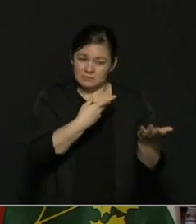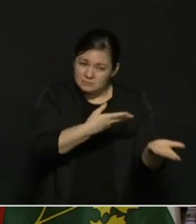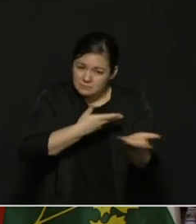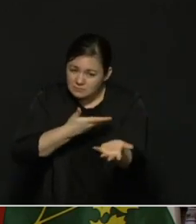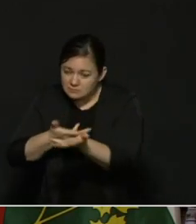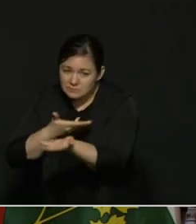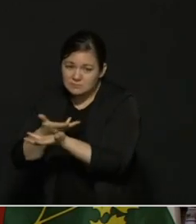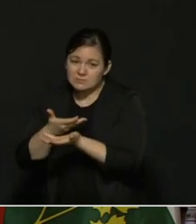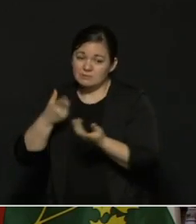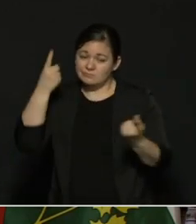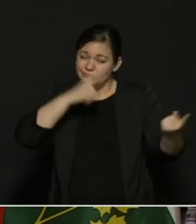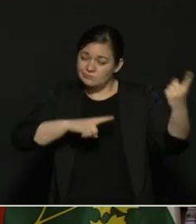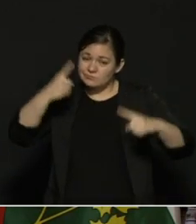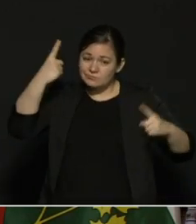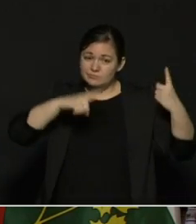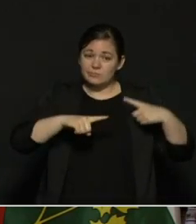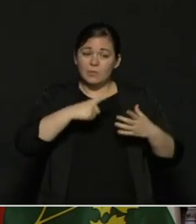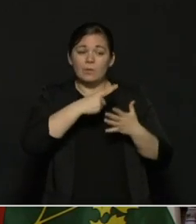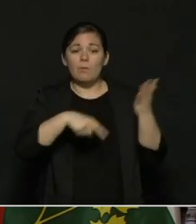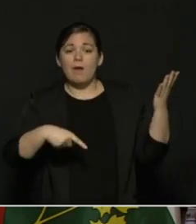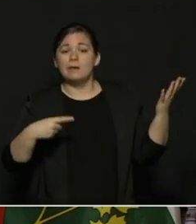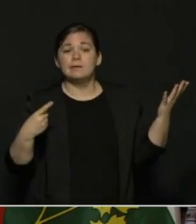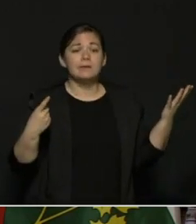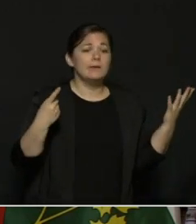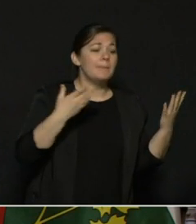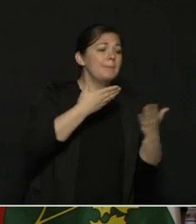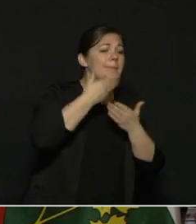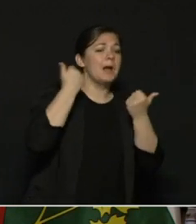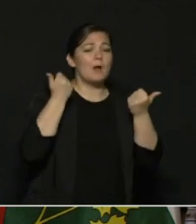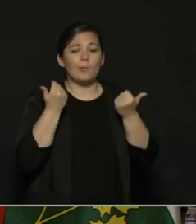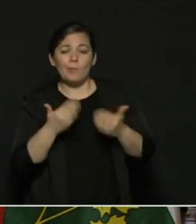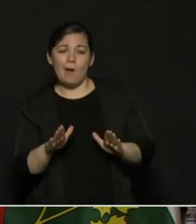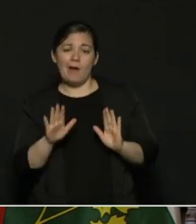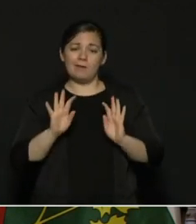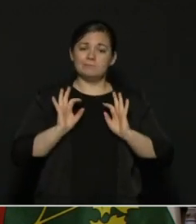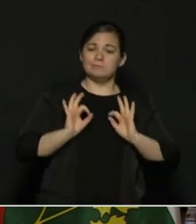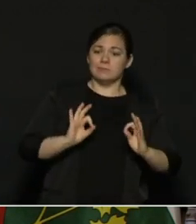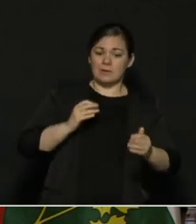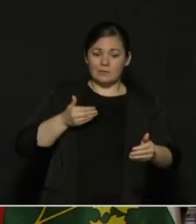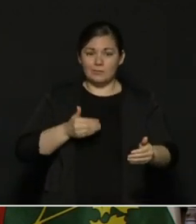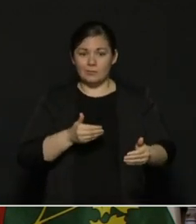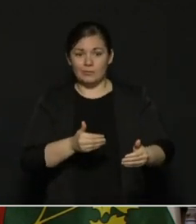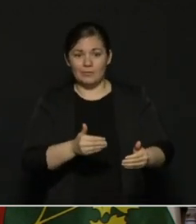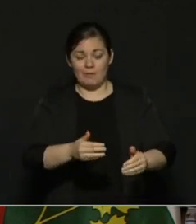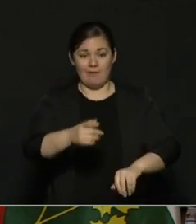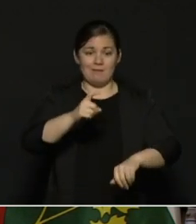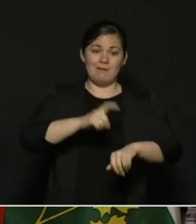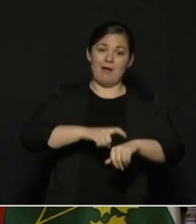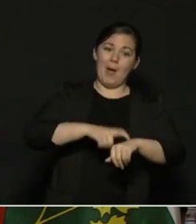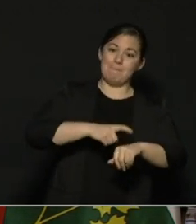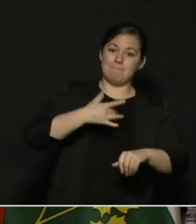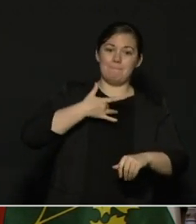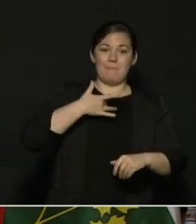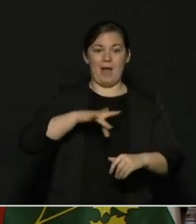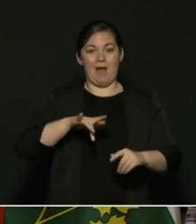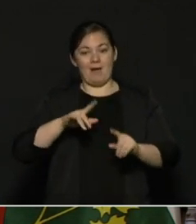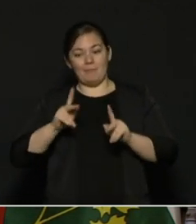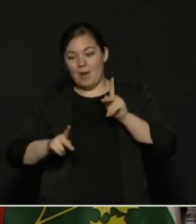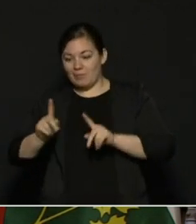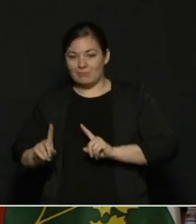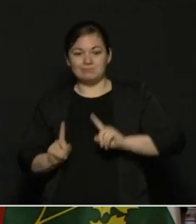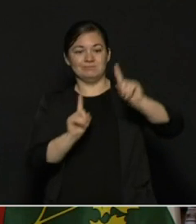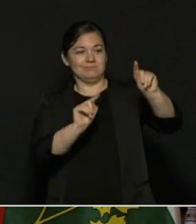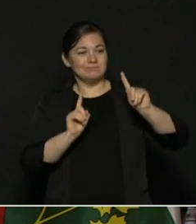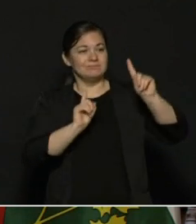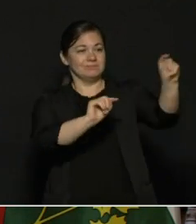agreed upon approach to the whole matter. As you say, it's getting closer to the usual, I guess, annual time when people talk about the